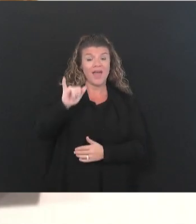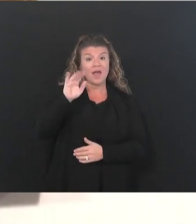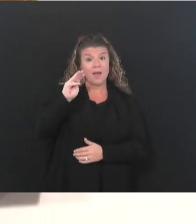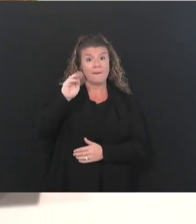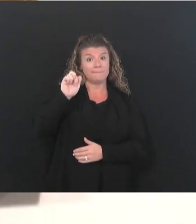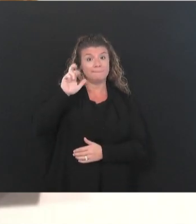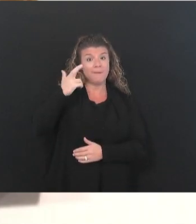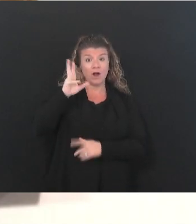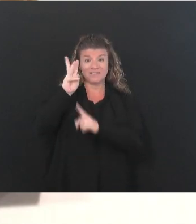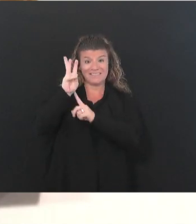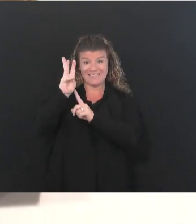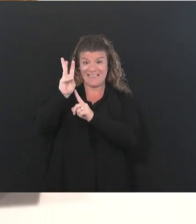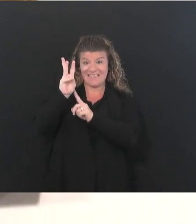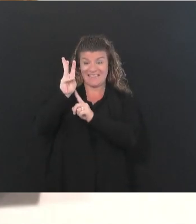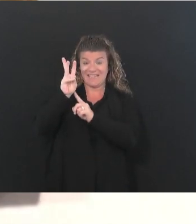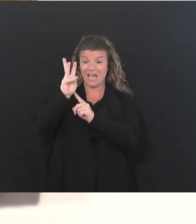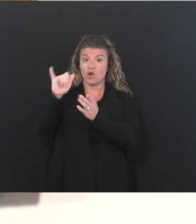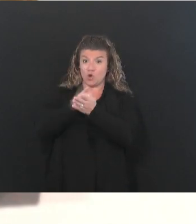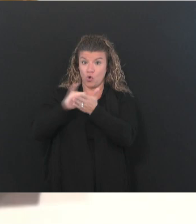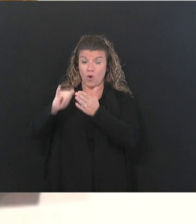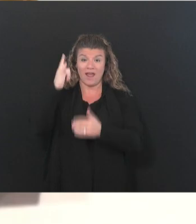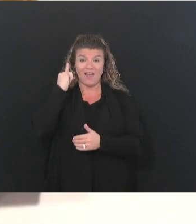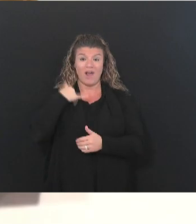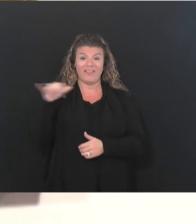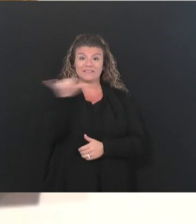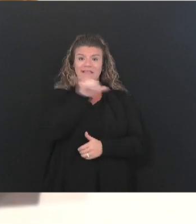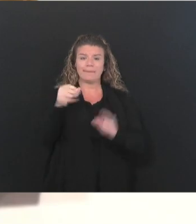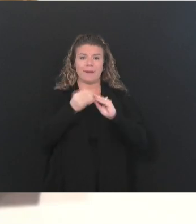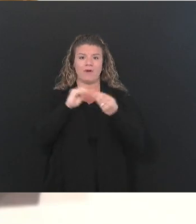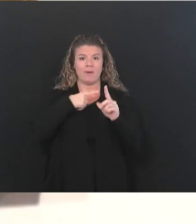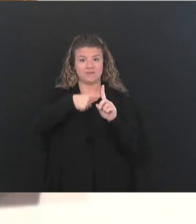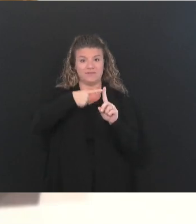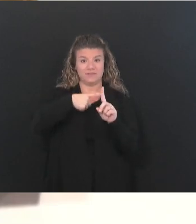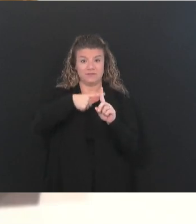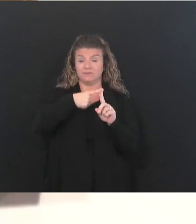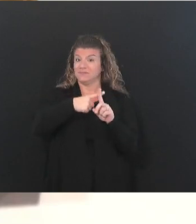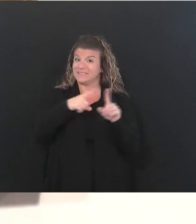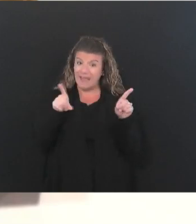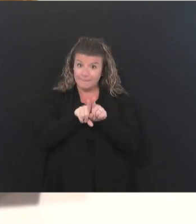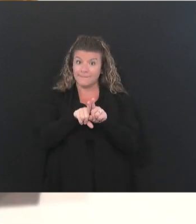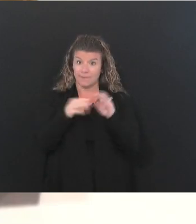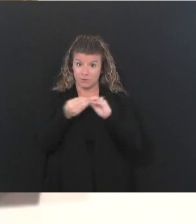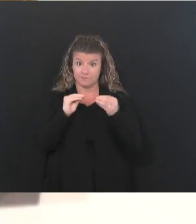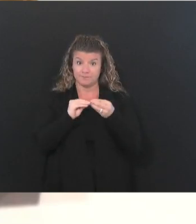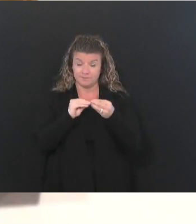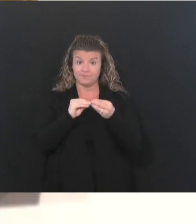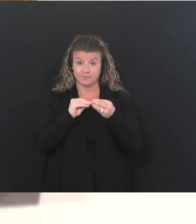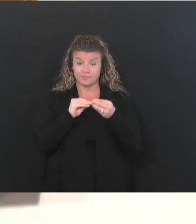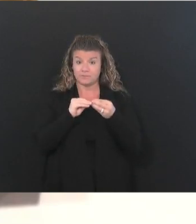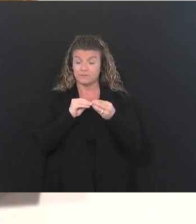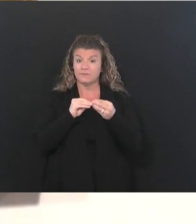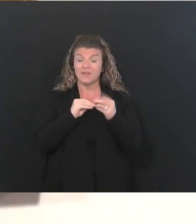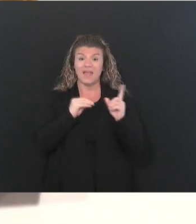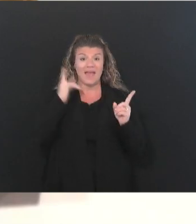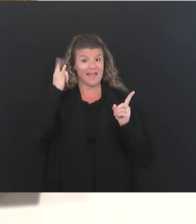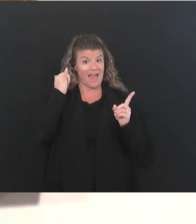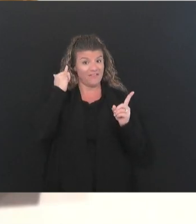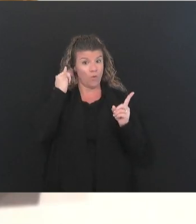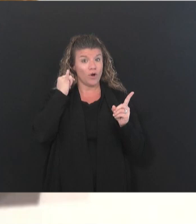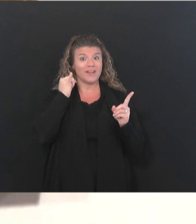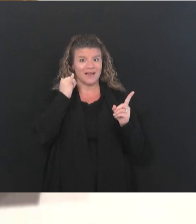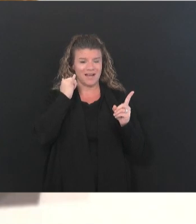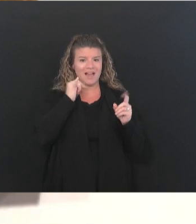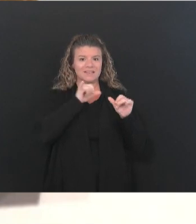New York and California had the same number of COVID positive people. California went on a stay at home,